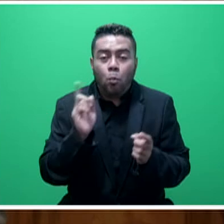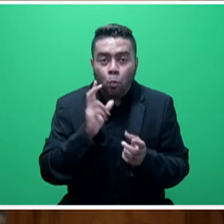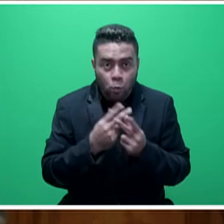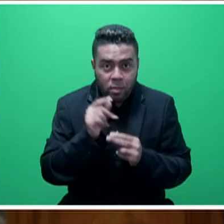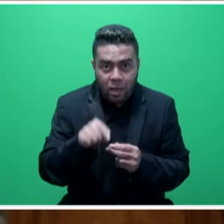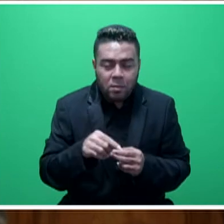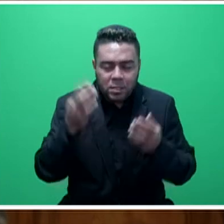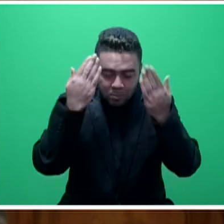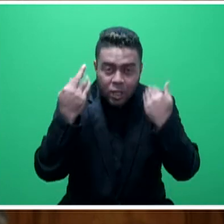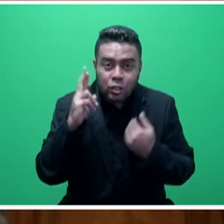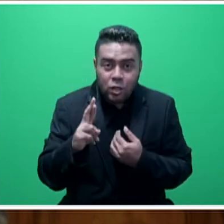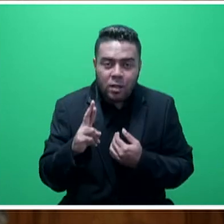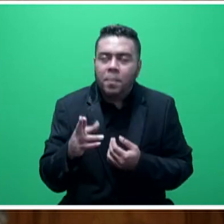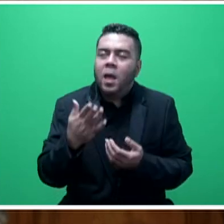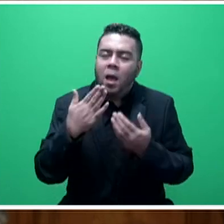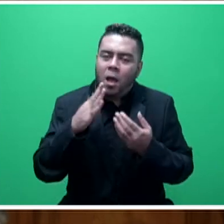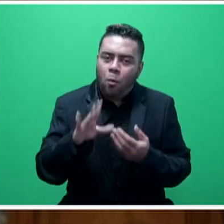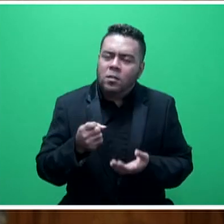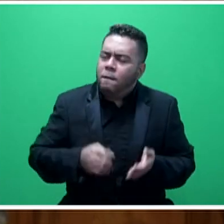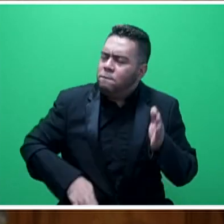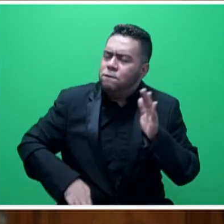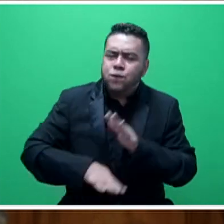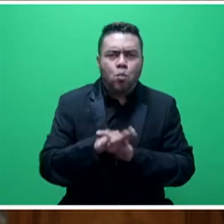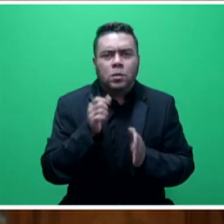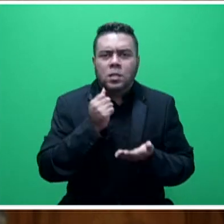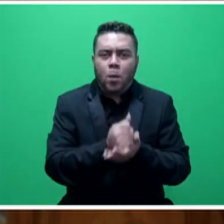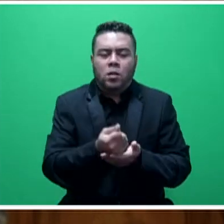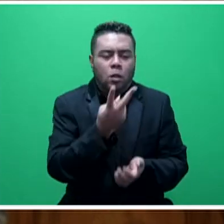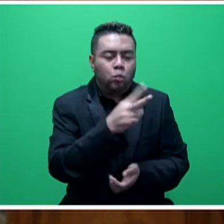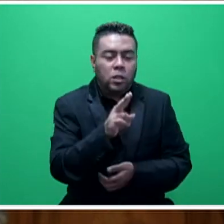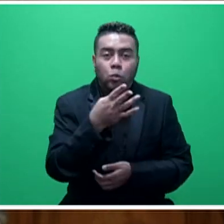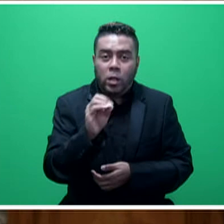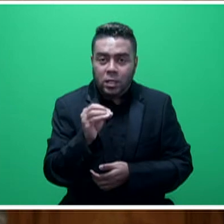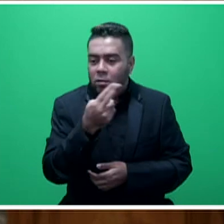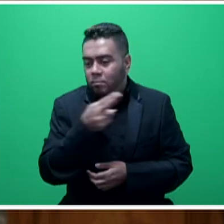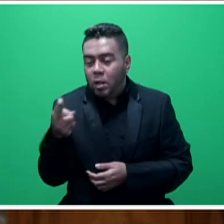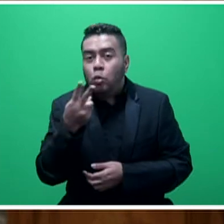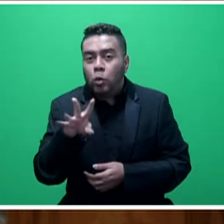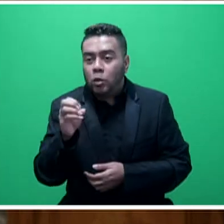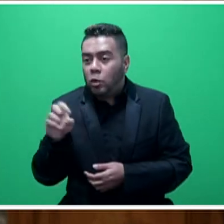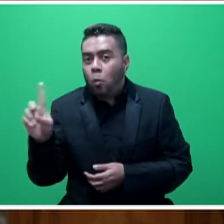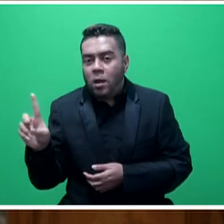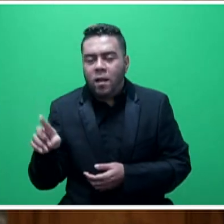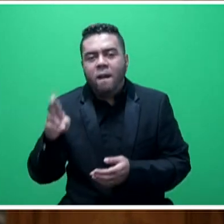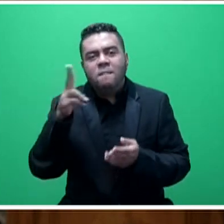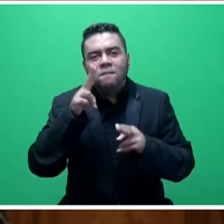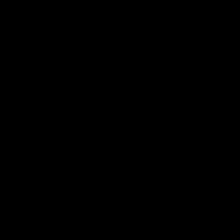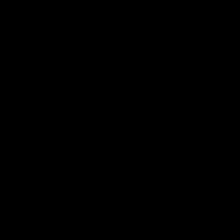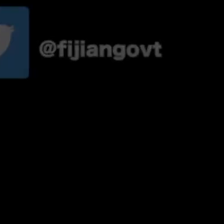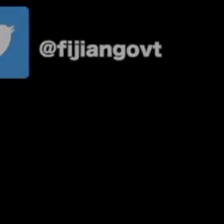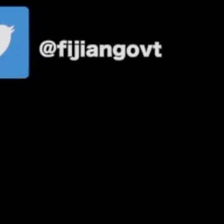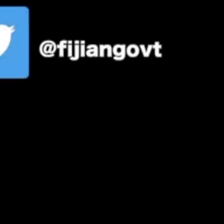Speaker, I once again give my full support to the 2020-2021 Fijian National Budget. Thank you.